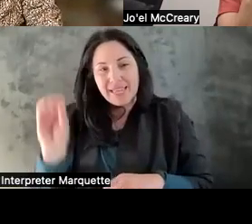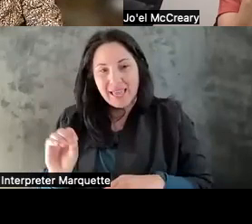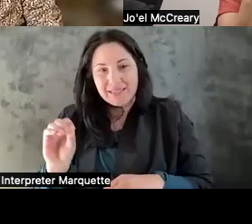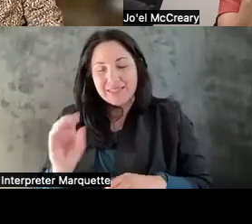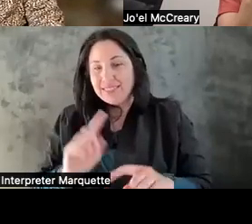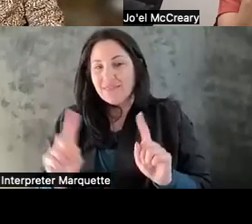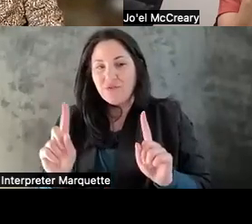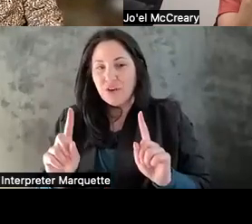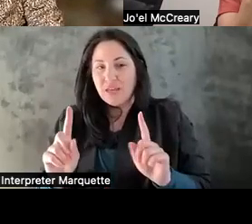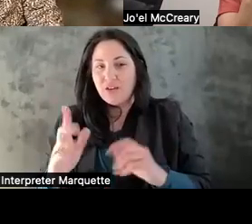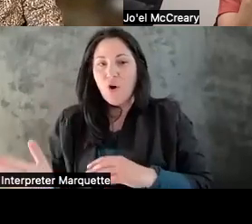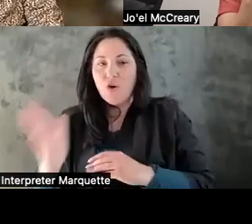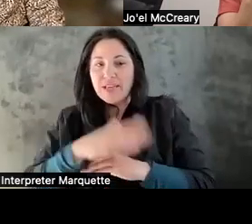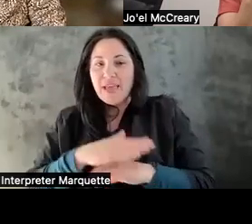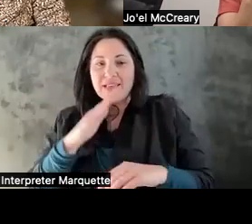than